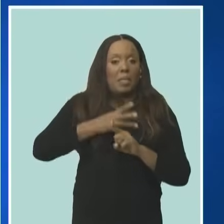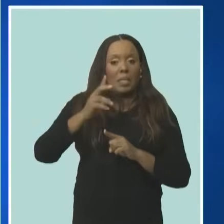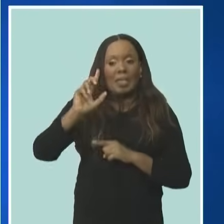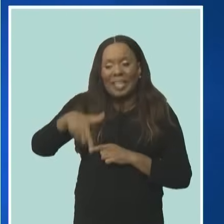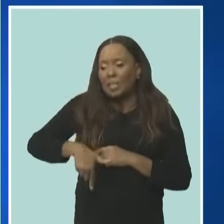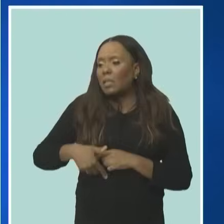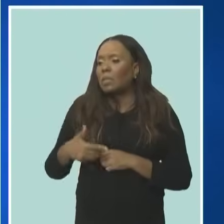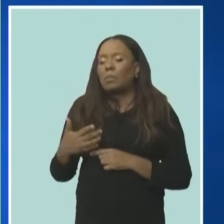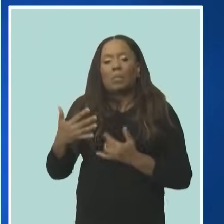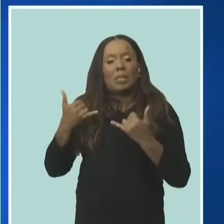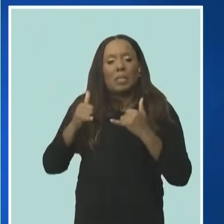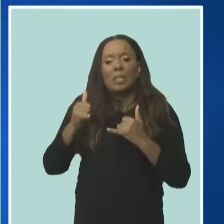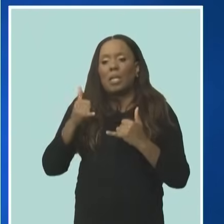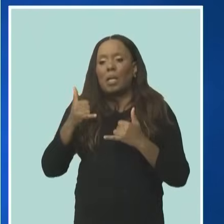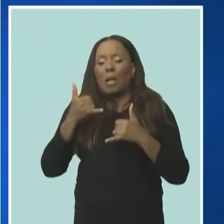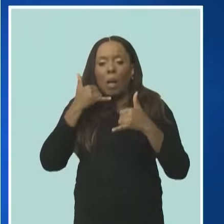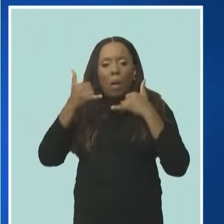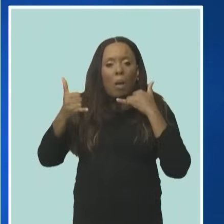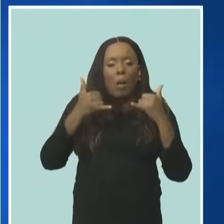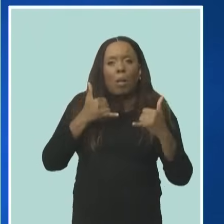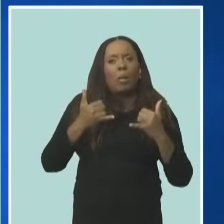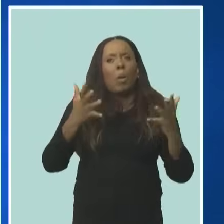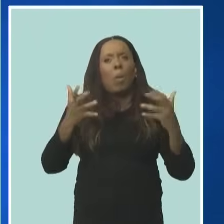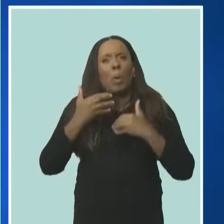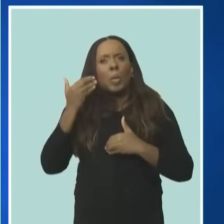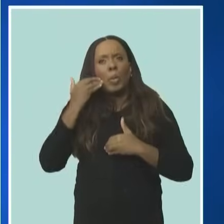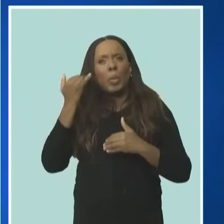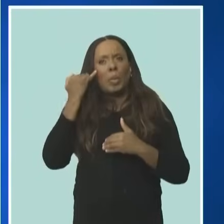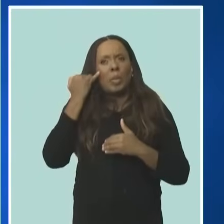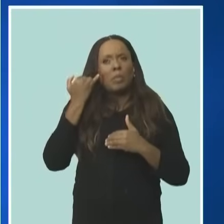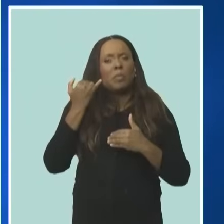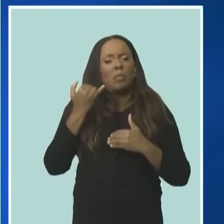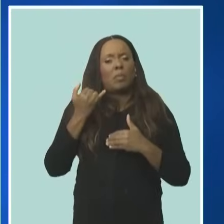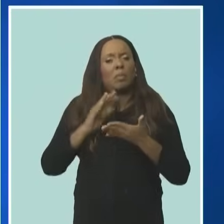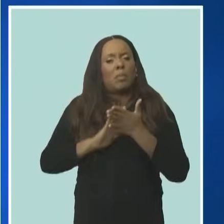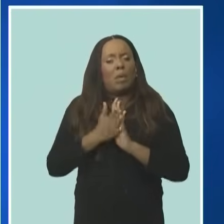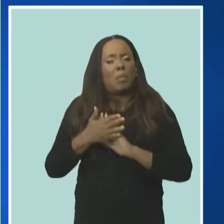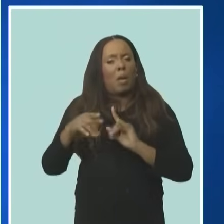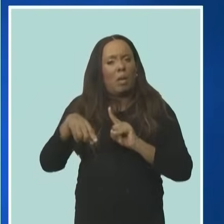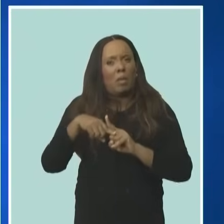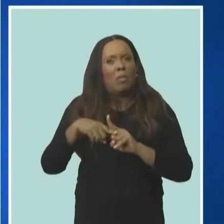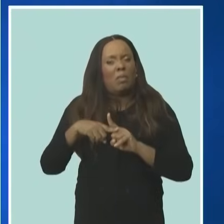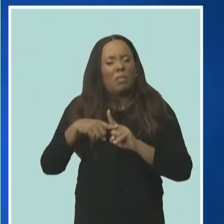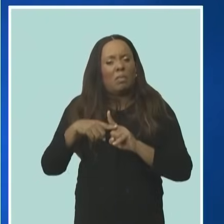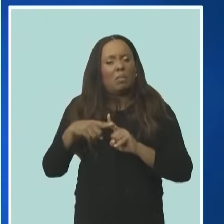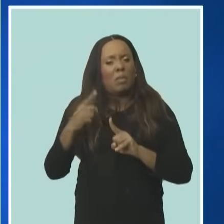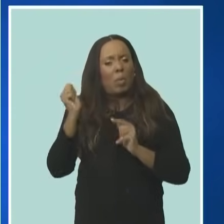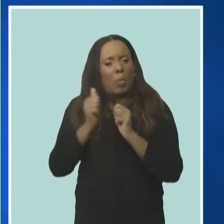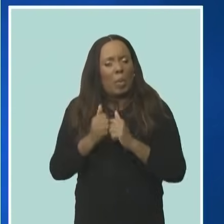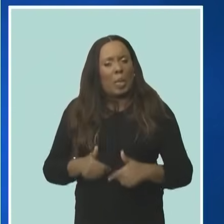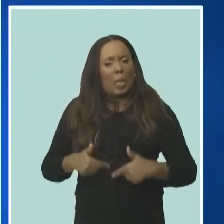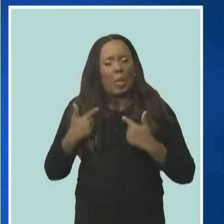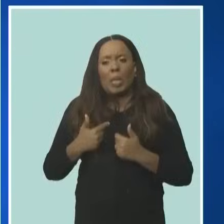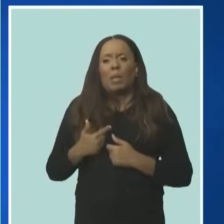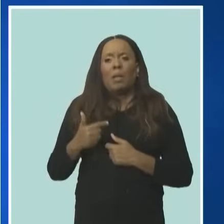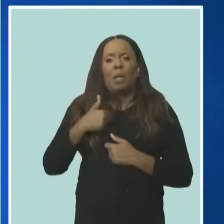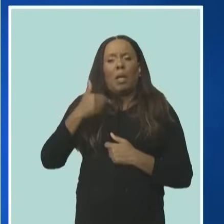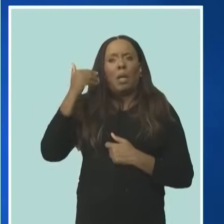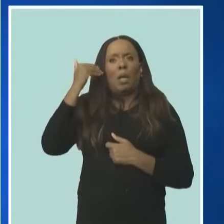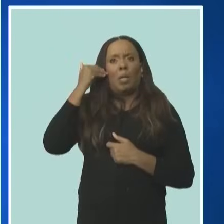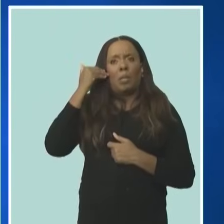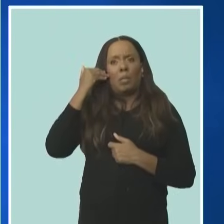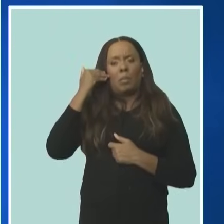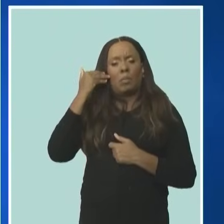have done something positive with their life. And they could tell you with this program, we have about 10 persons who ended up joining the Barbados